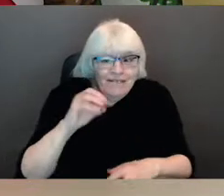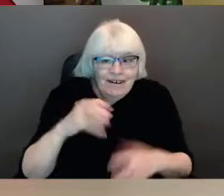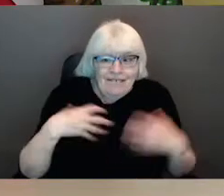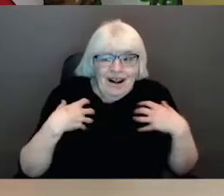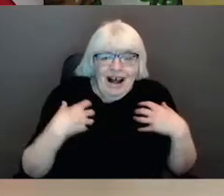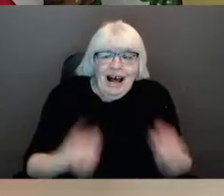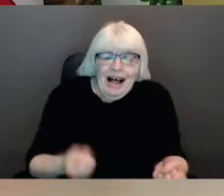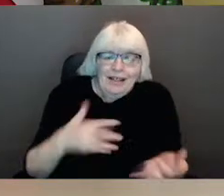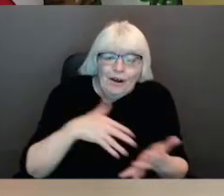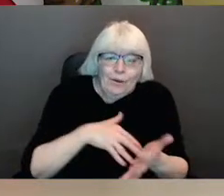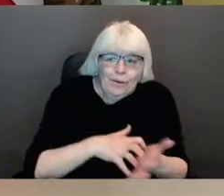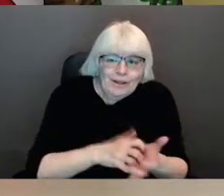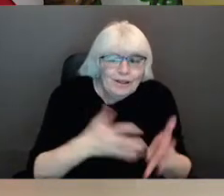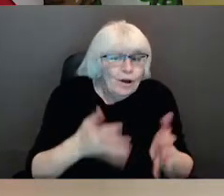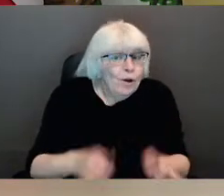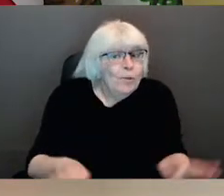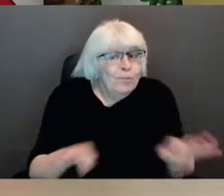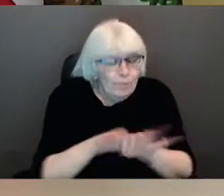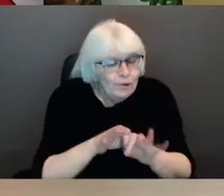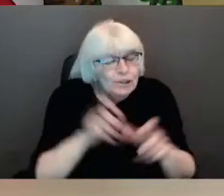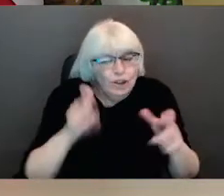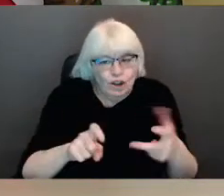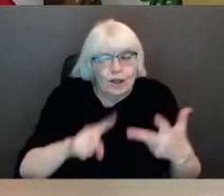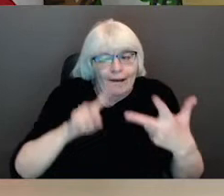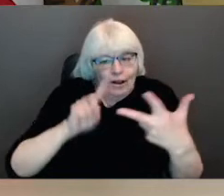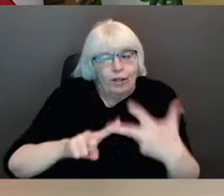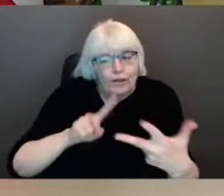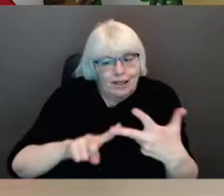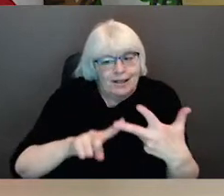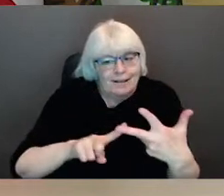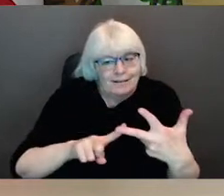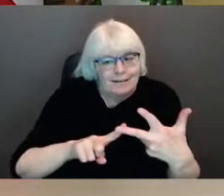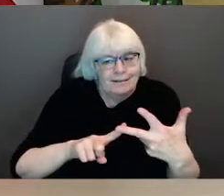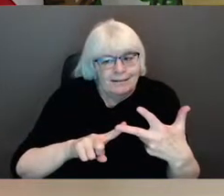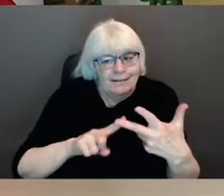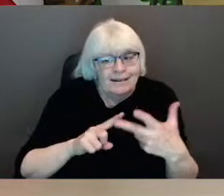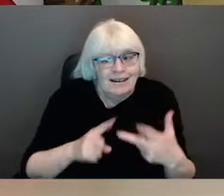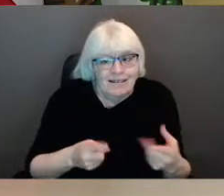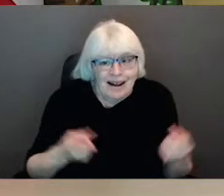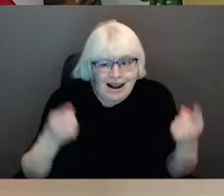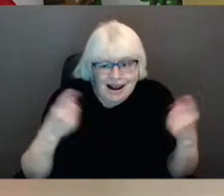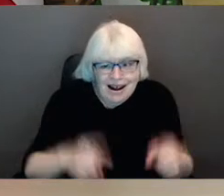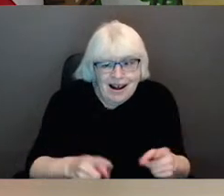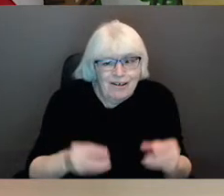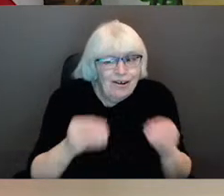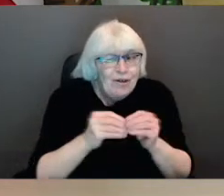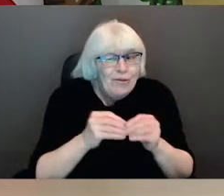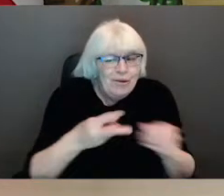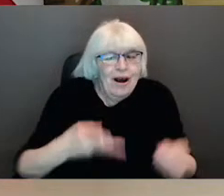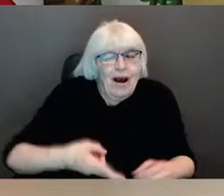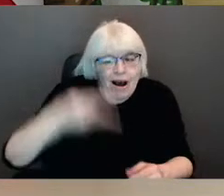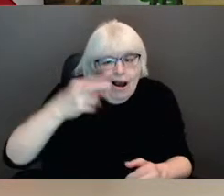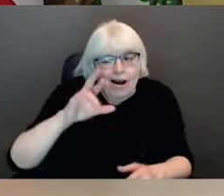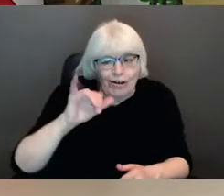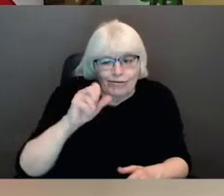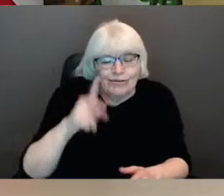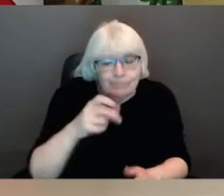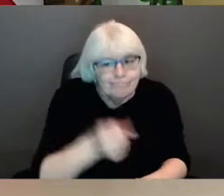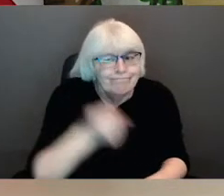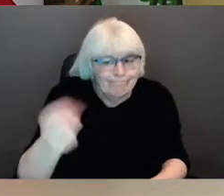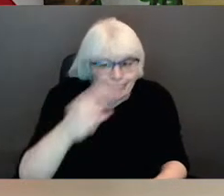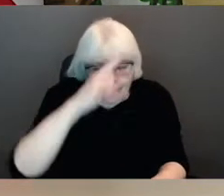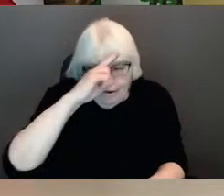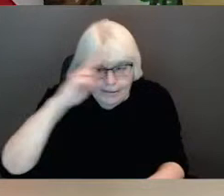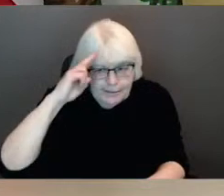related to COVID-19 is greater. As of January 30th, 22,000 people aged 50 and